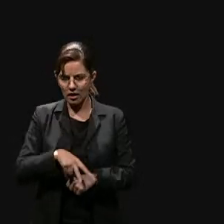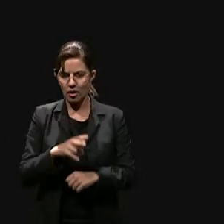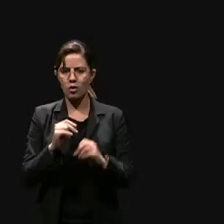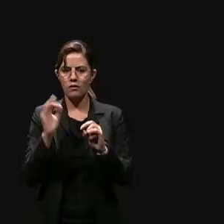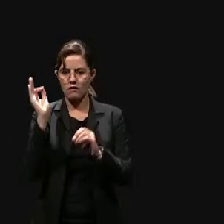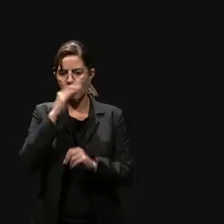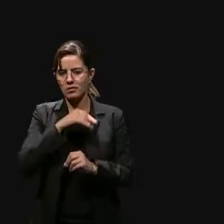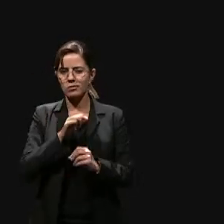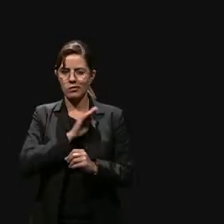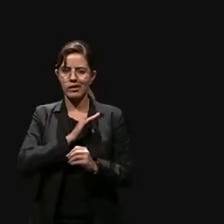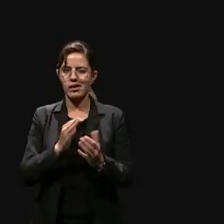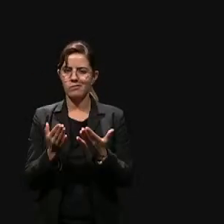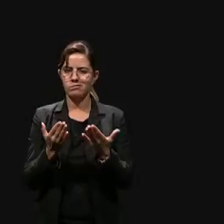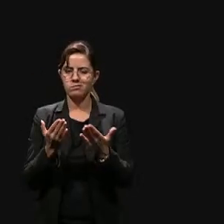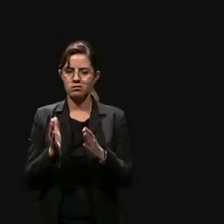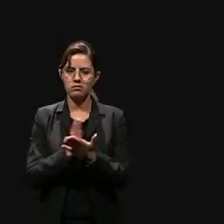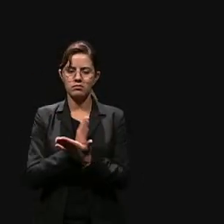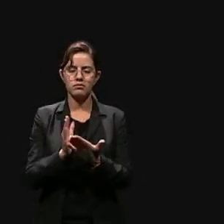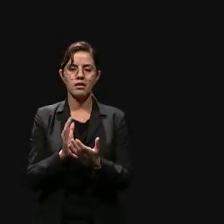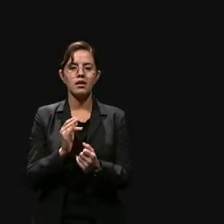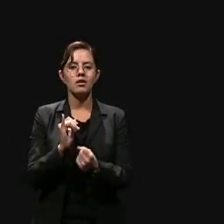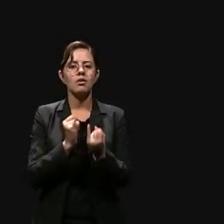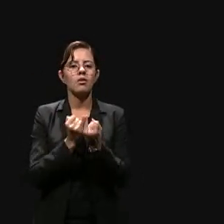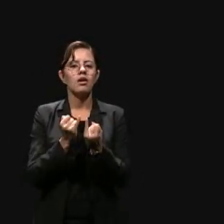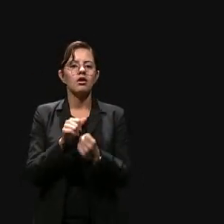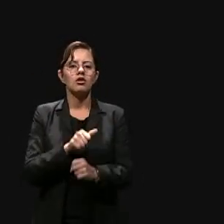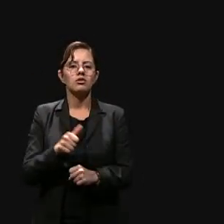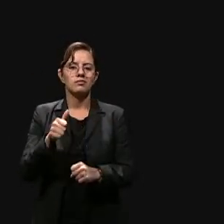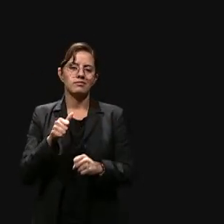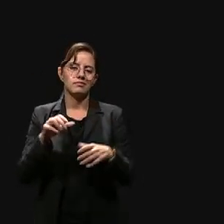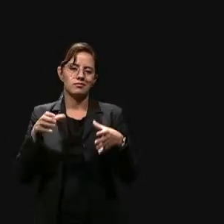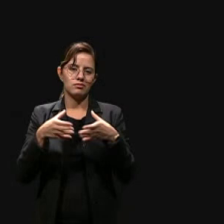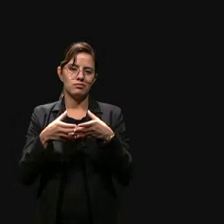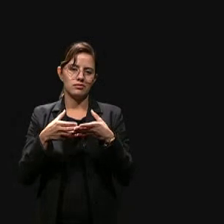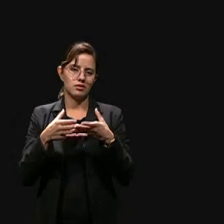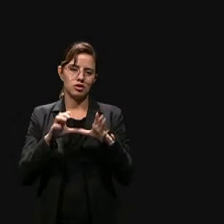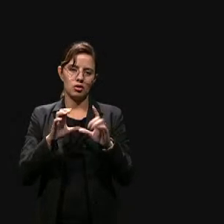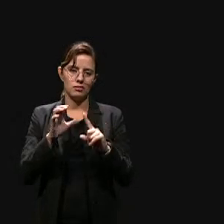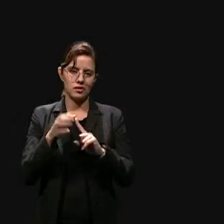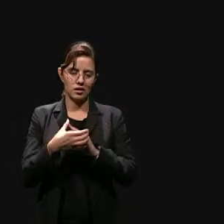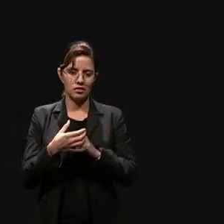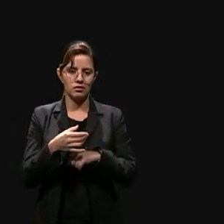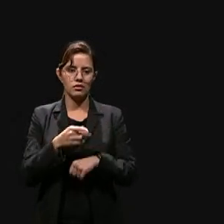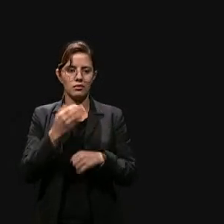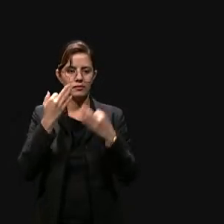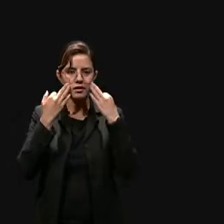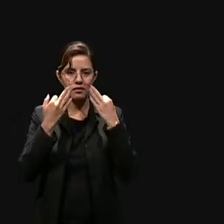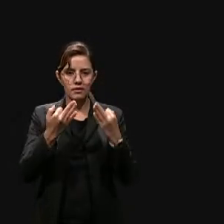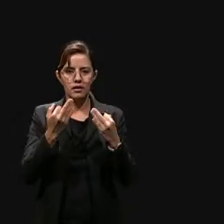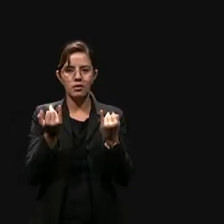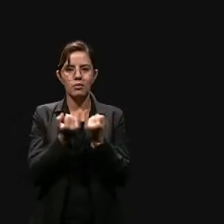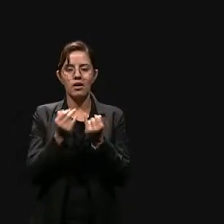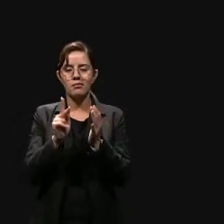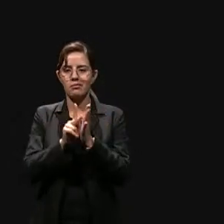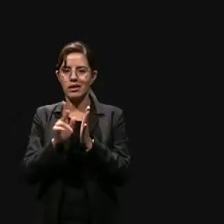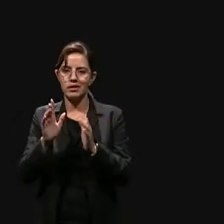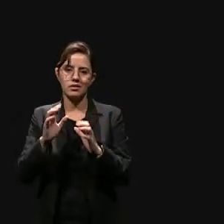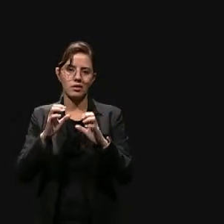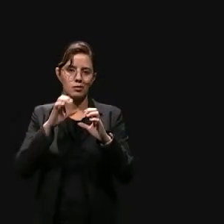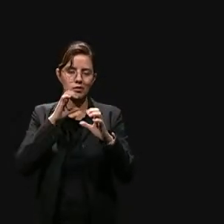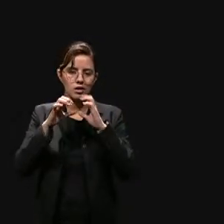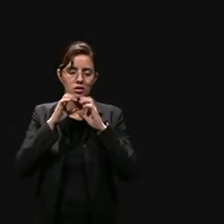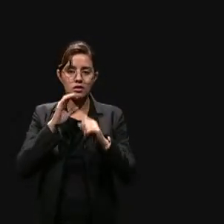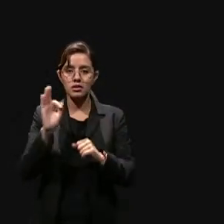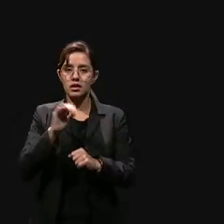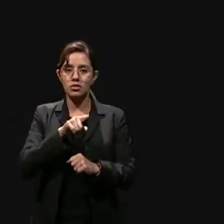and observers is that if you don't know what you're seeing, you're going to find what you're looking